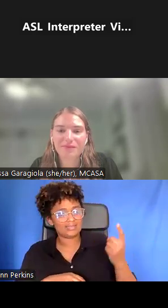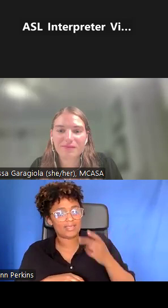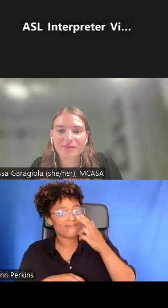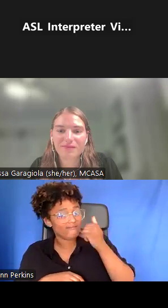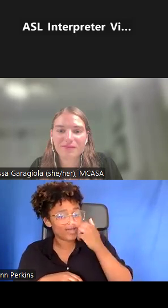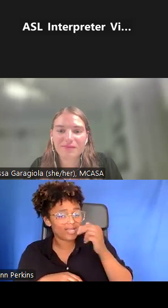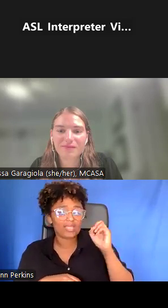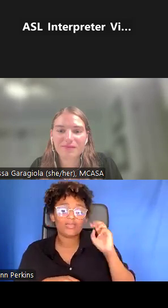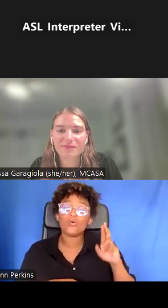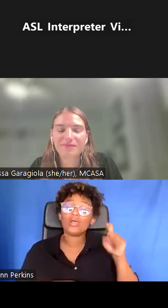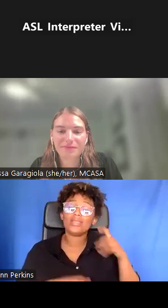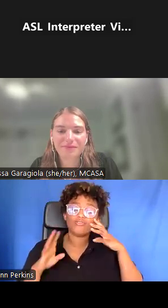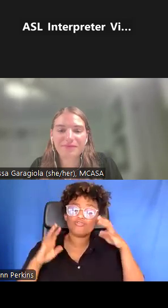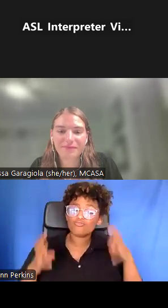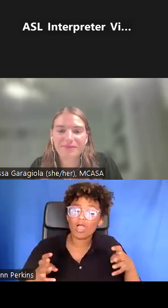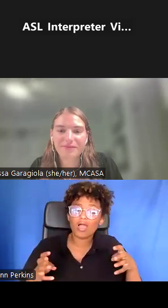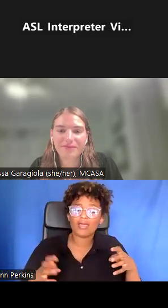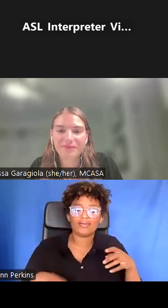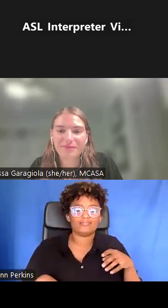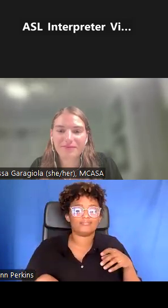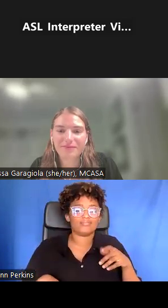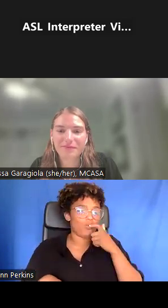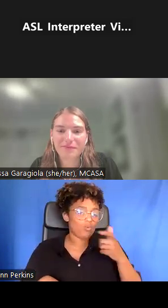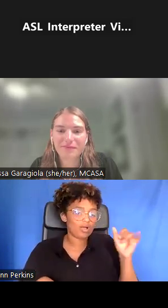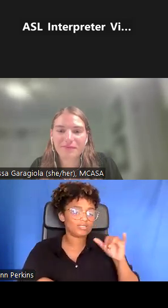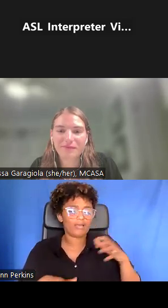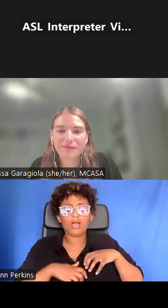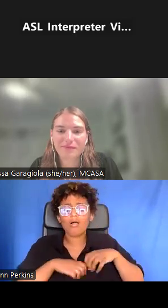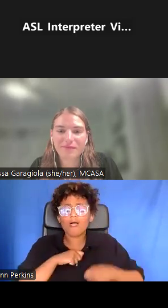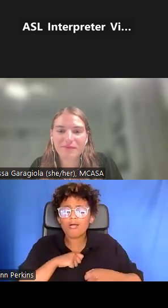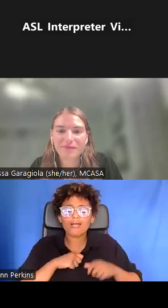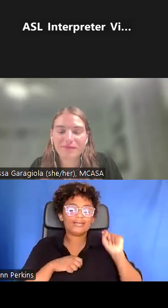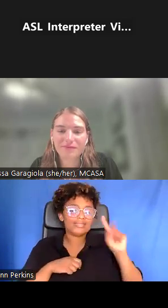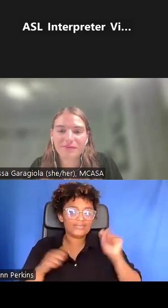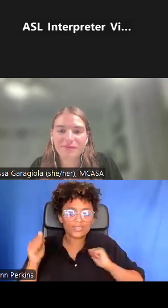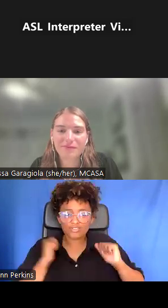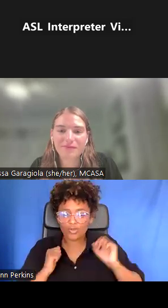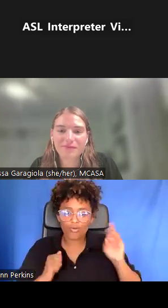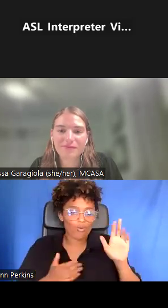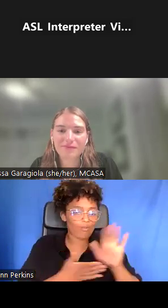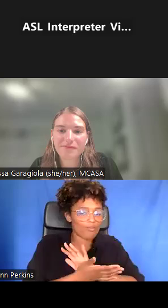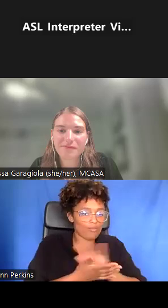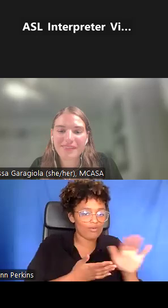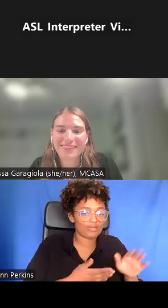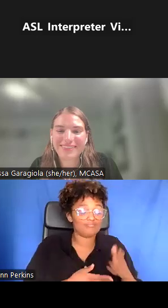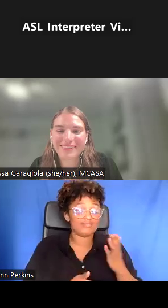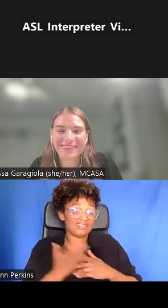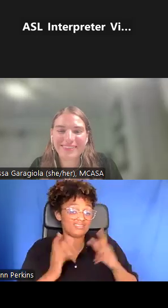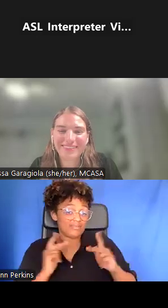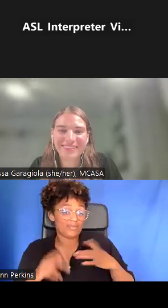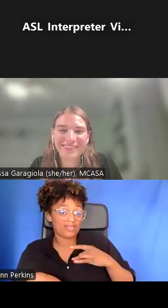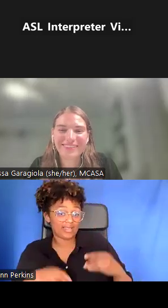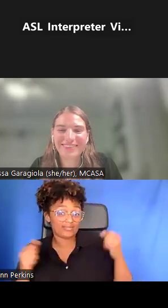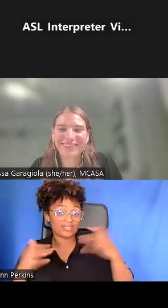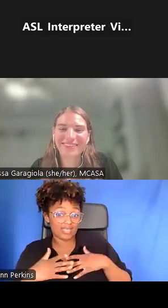just cry. Like I need to watch like a heartbreaking TV show or movie just to cry. Some people also like to be scared. So we're coming up on scary